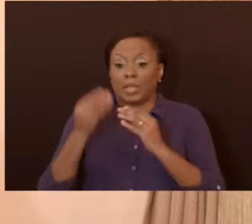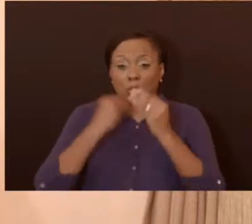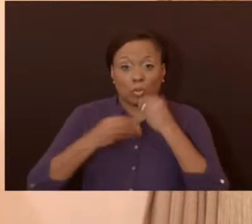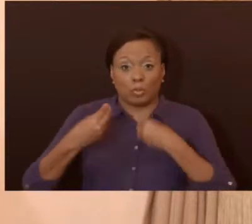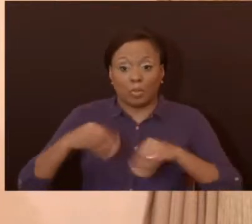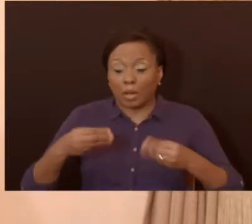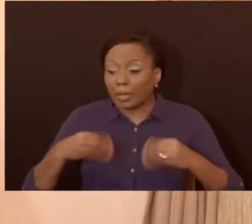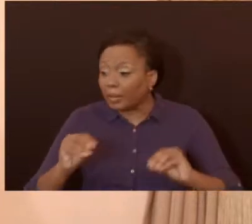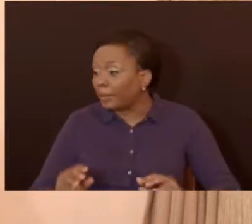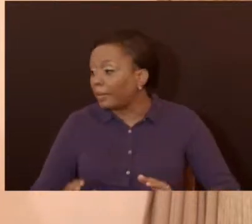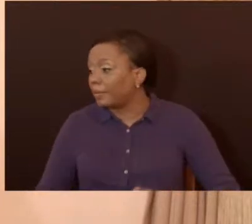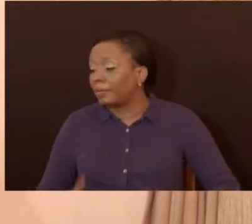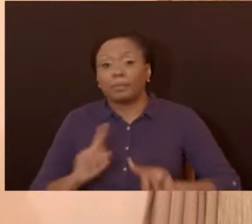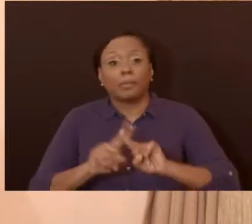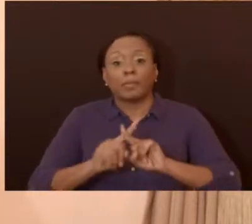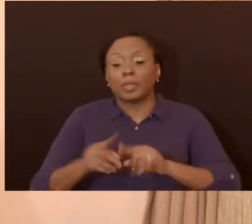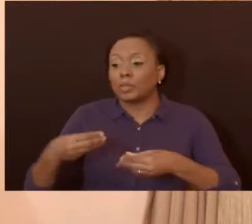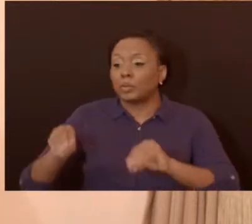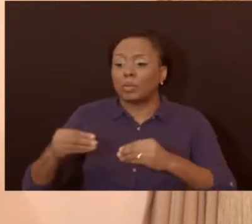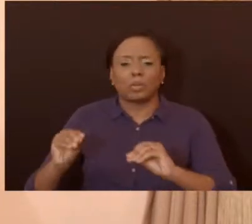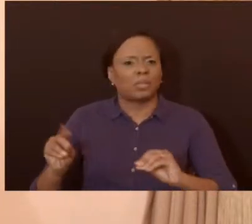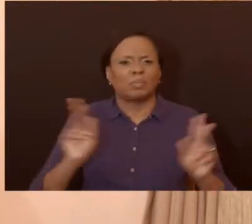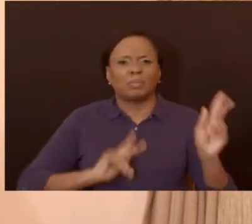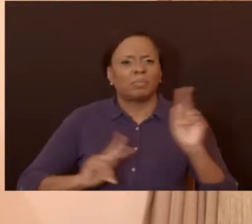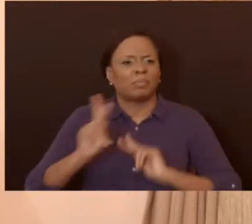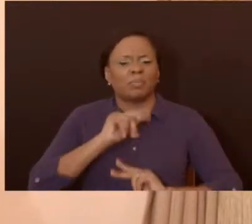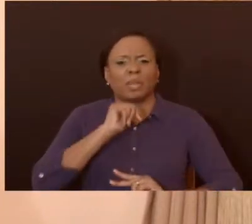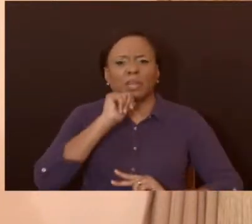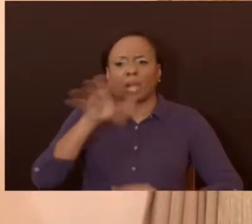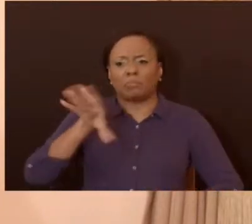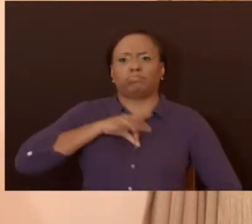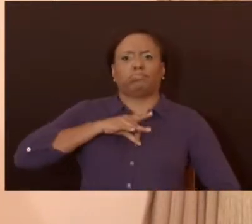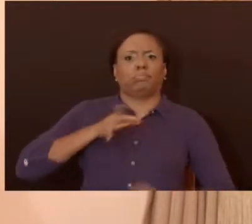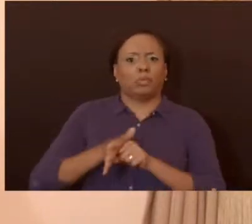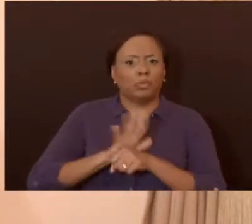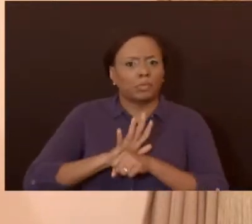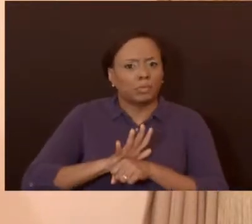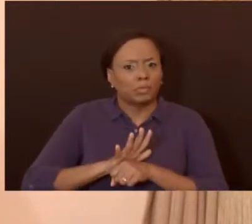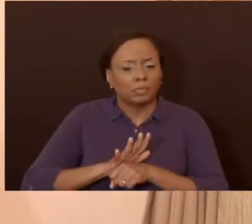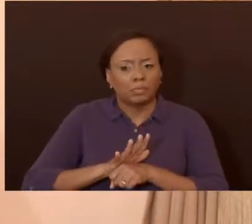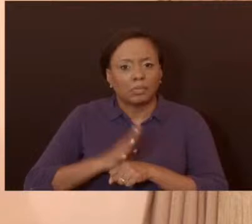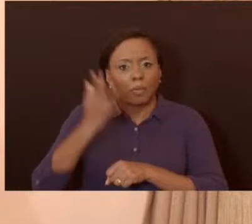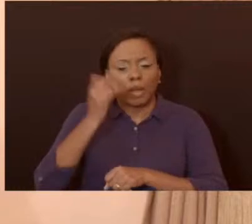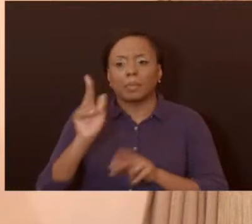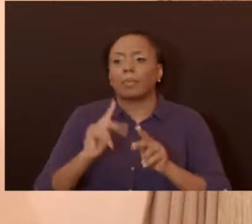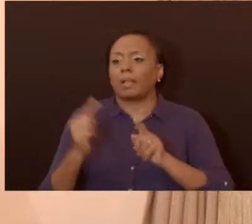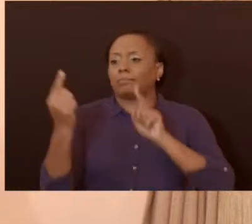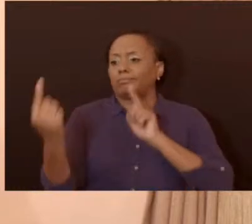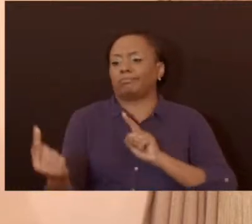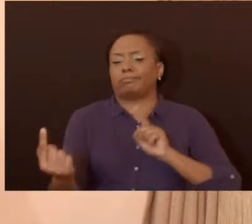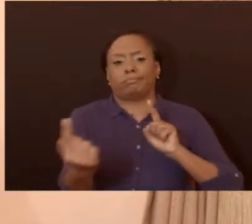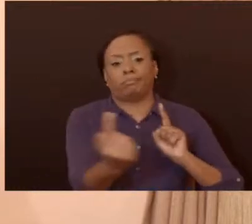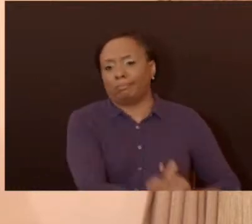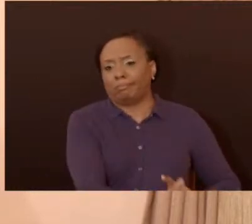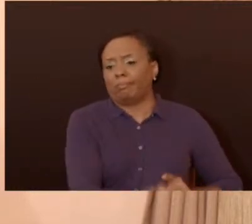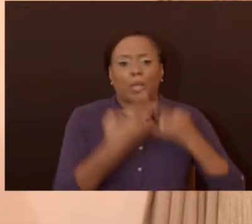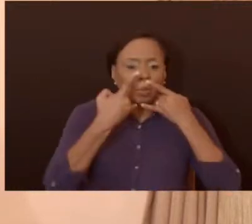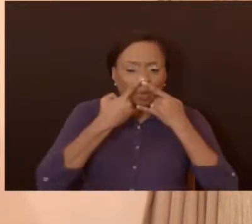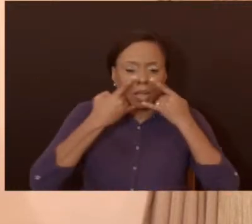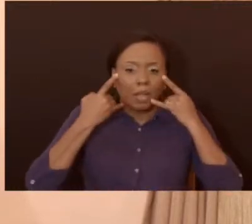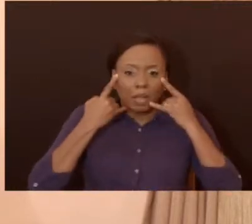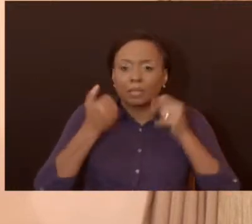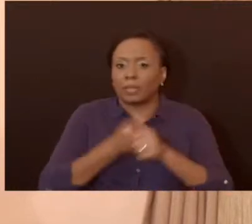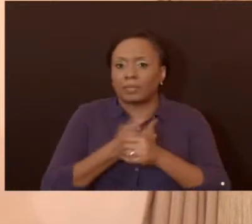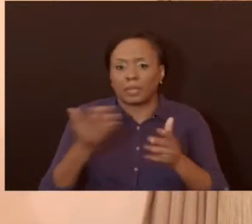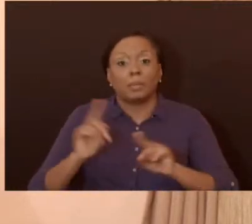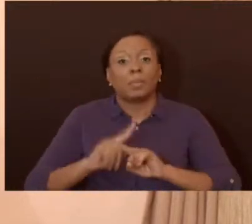the stores, and so on, people aren't getting COVID because everybody is keeping their distance. They're doing everything that they're supposed to do.